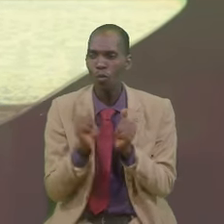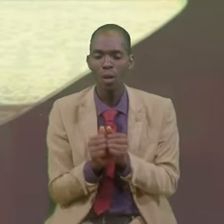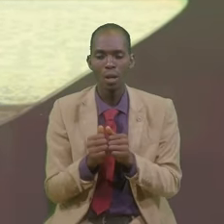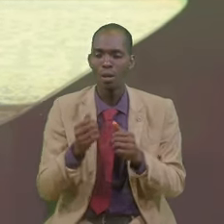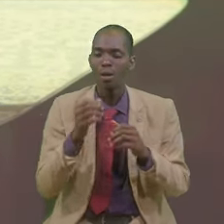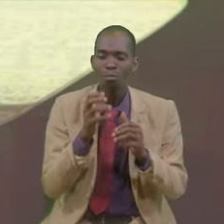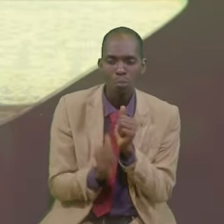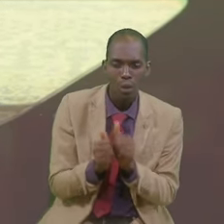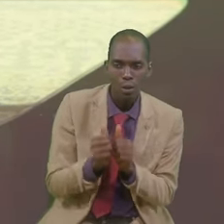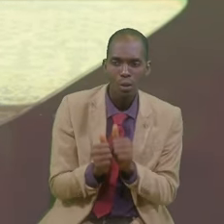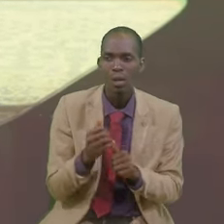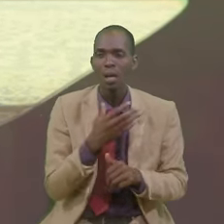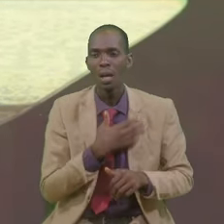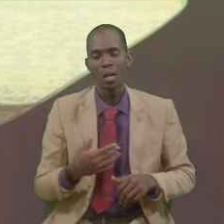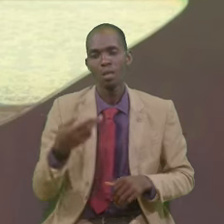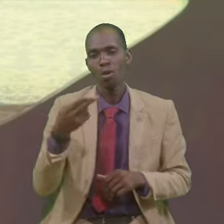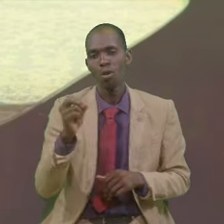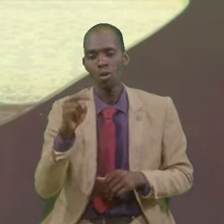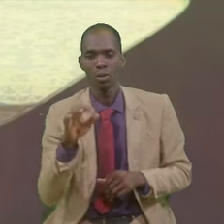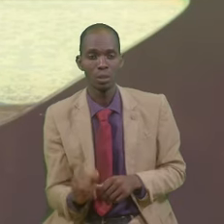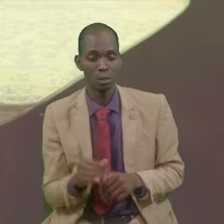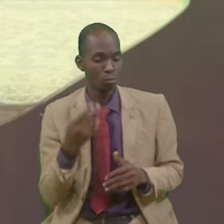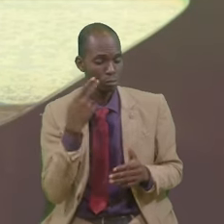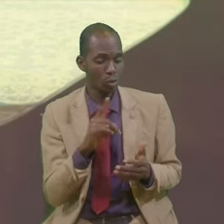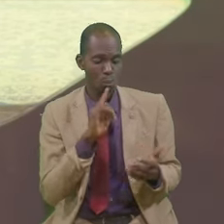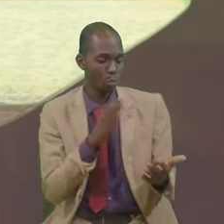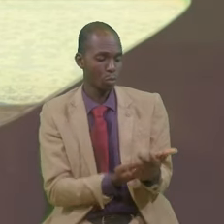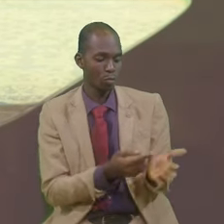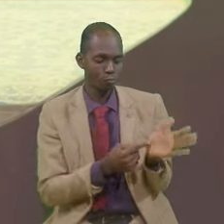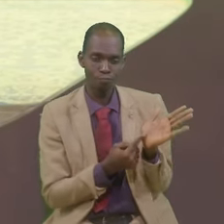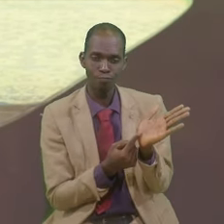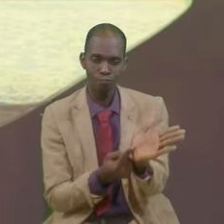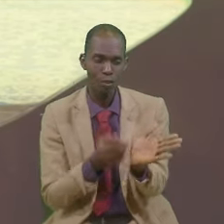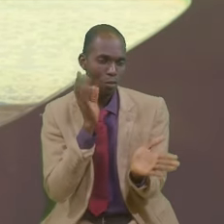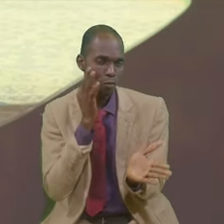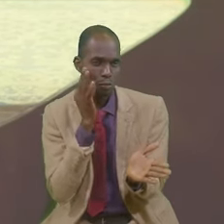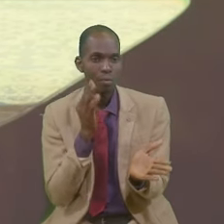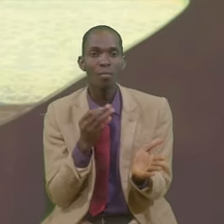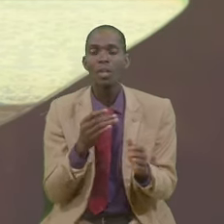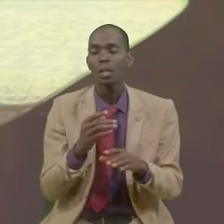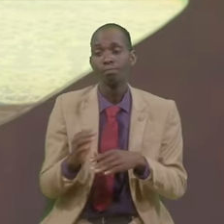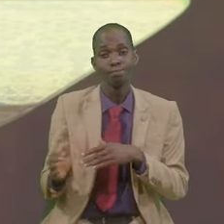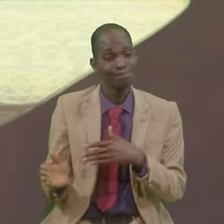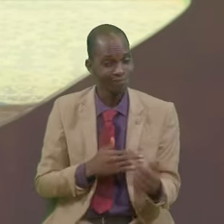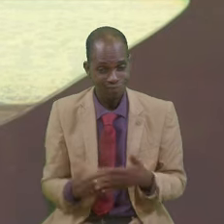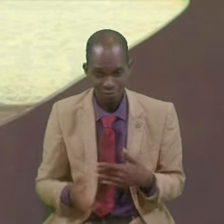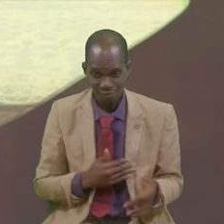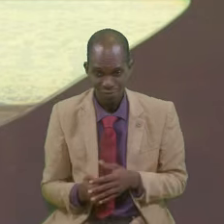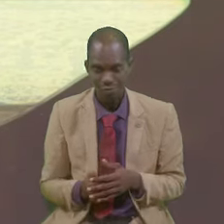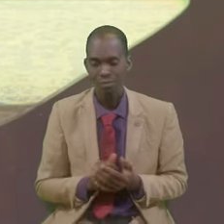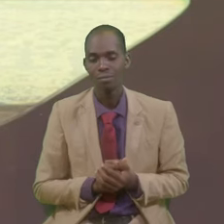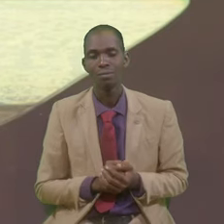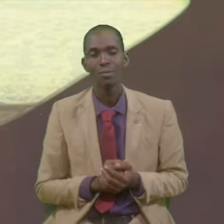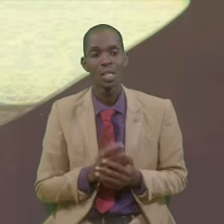And this is the fruit of it. Nevertheless, there's a problem now. Nevertheless,